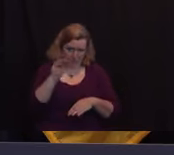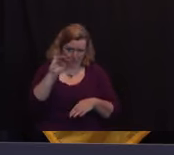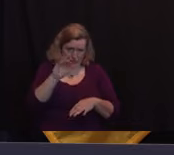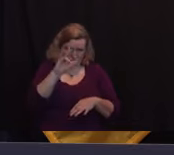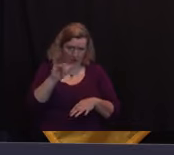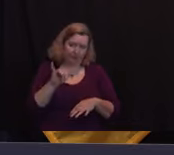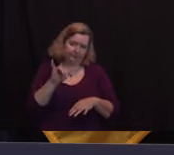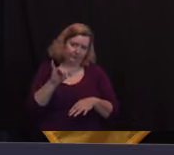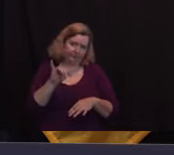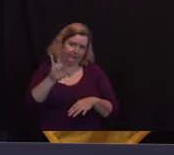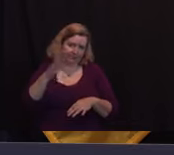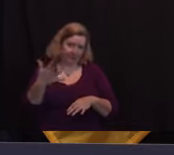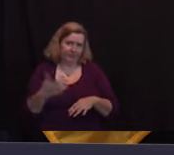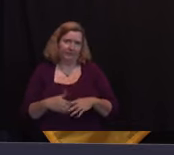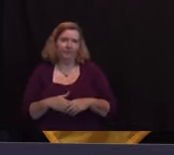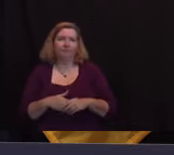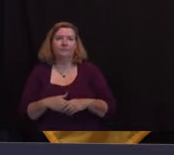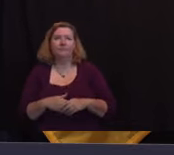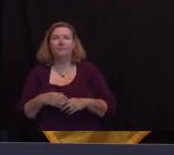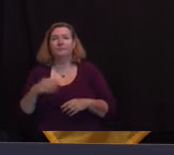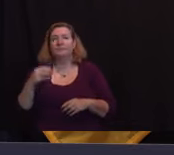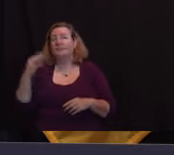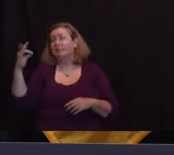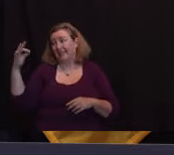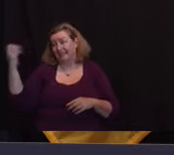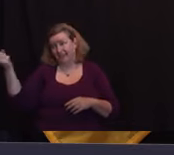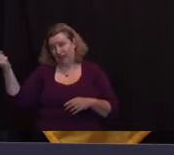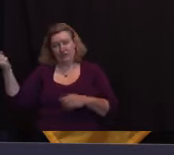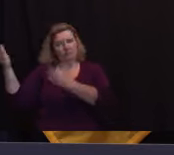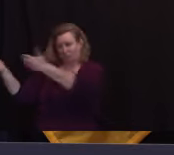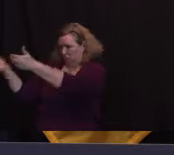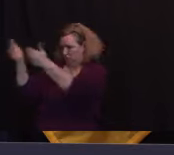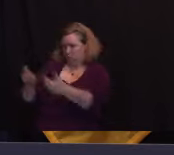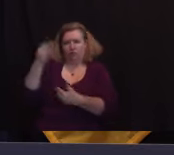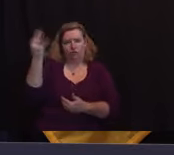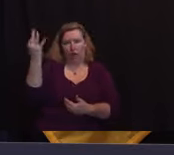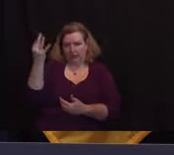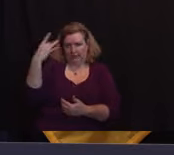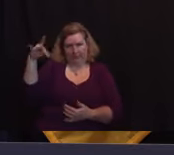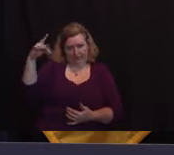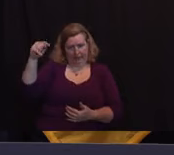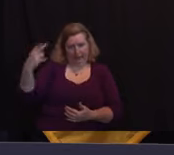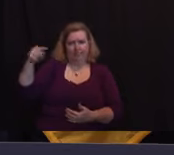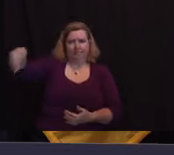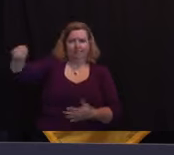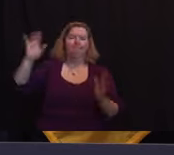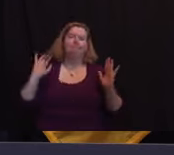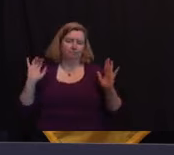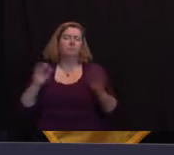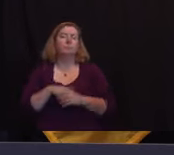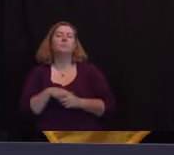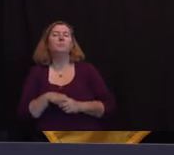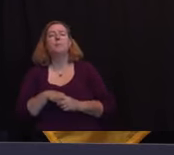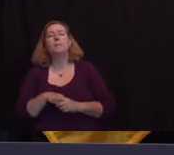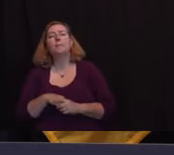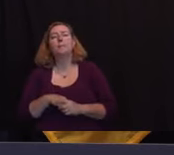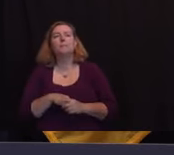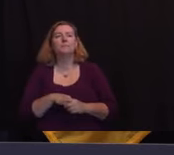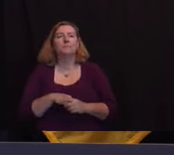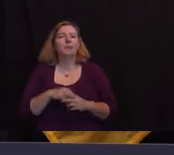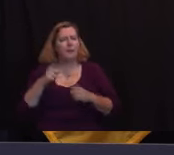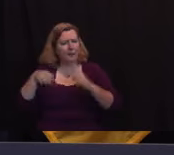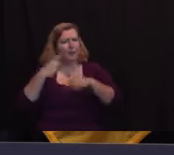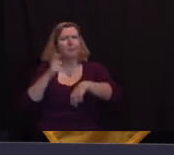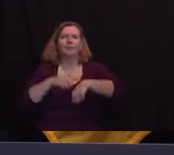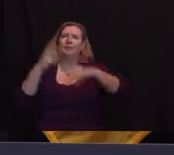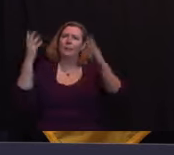June 19th is Saturday, we will celebrate it as a state holiday this Friday, and it's about time. Otherwise, we'll be